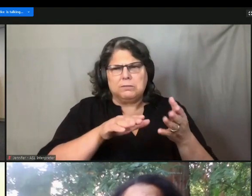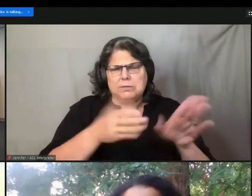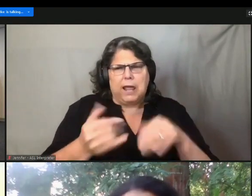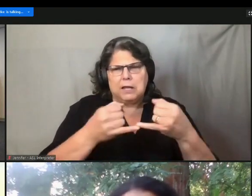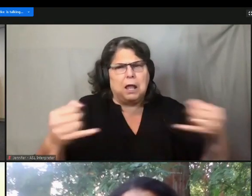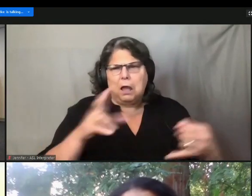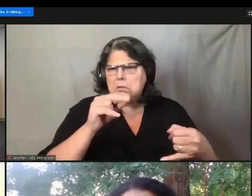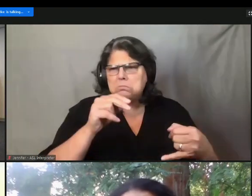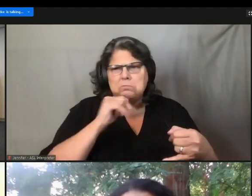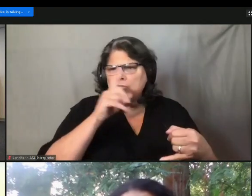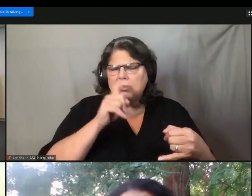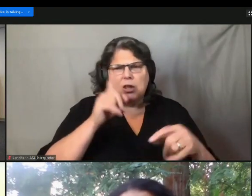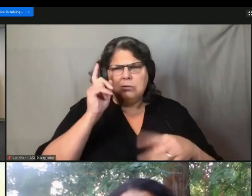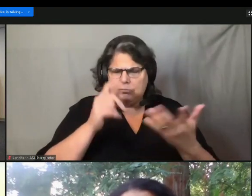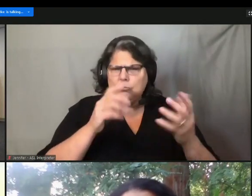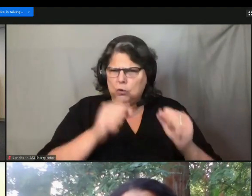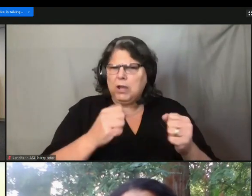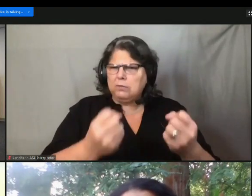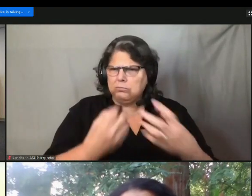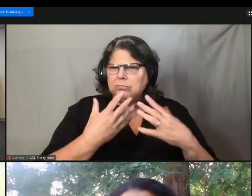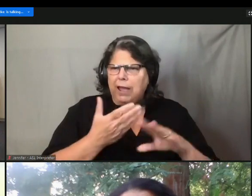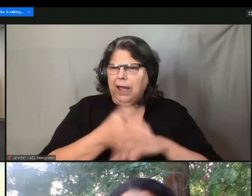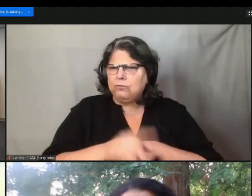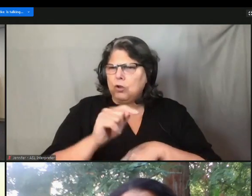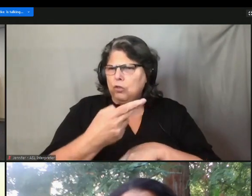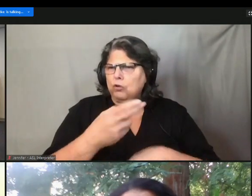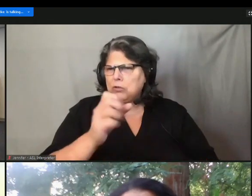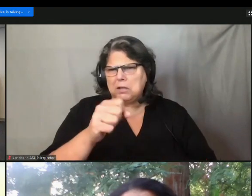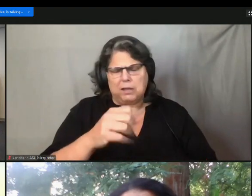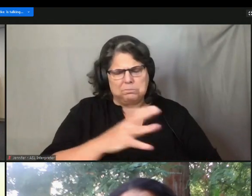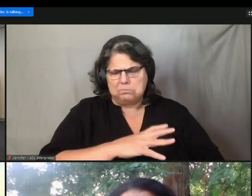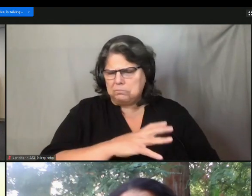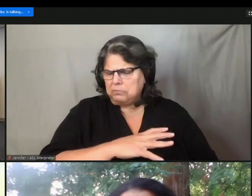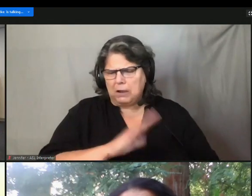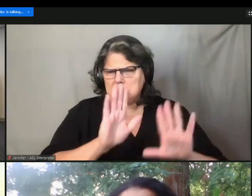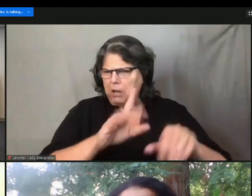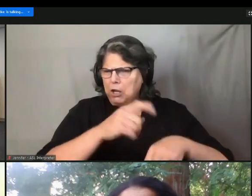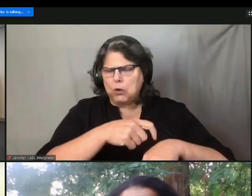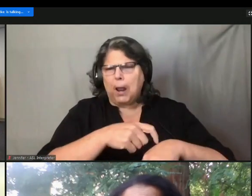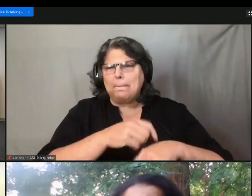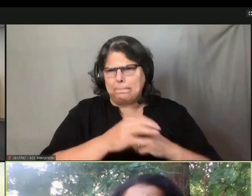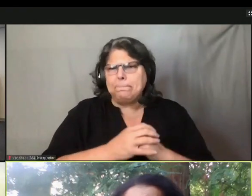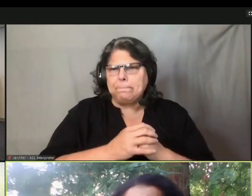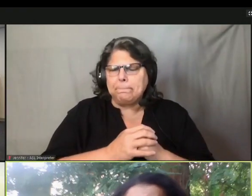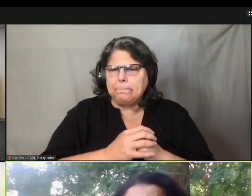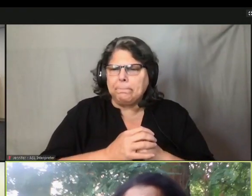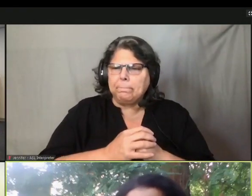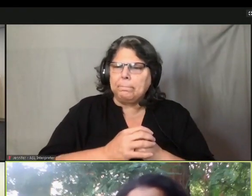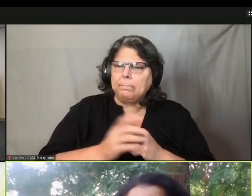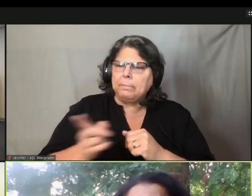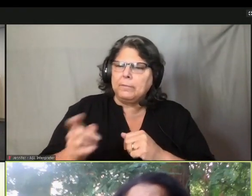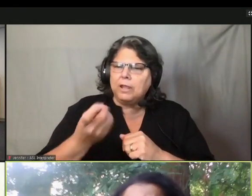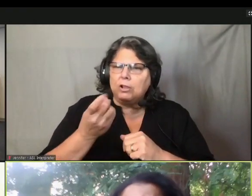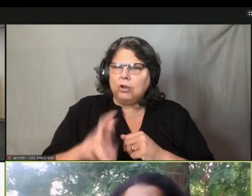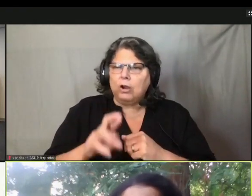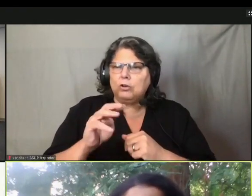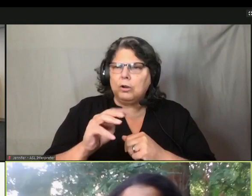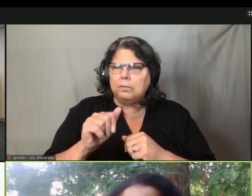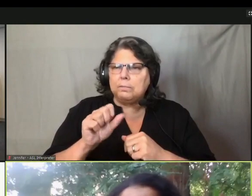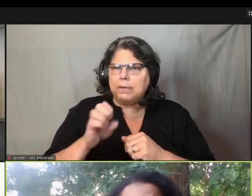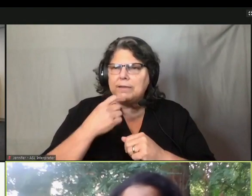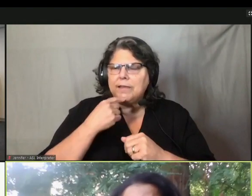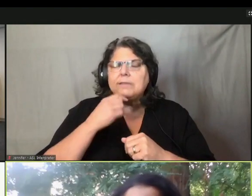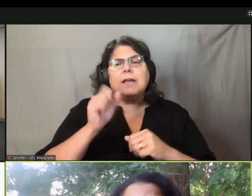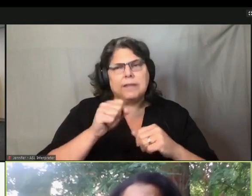fact, I think she would encourage them to take their time. And lastly, it is actually for both public